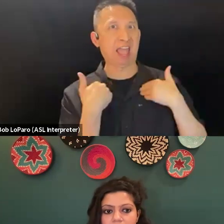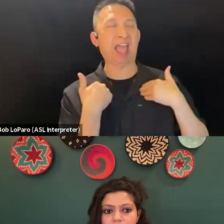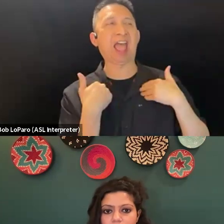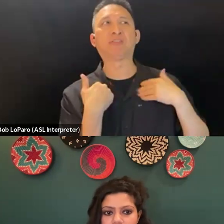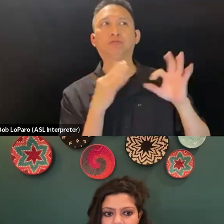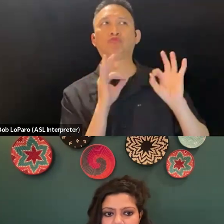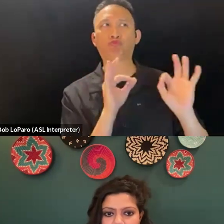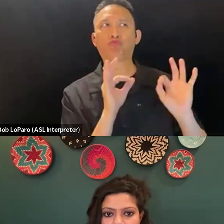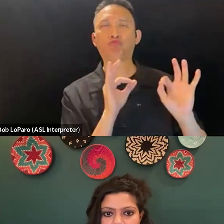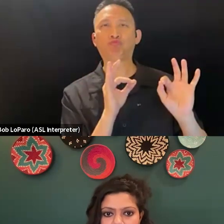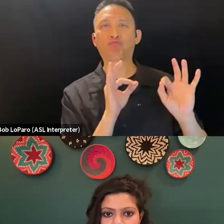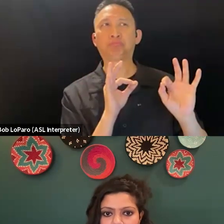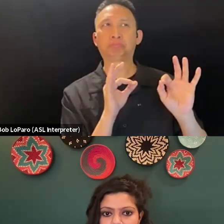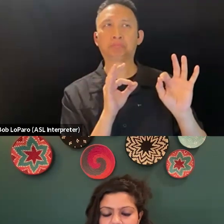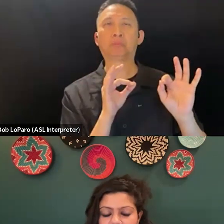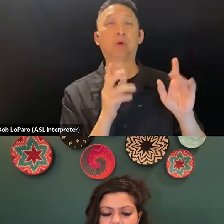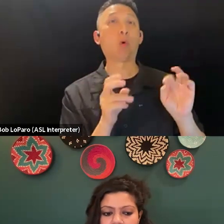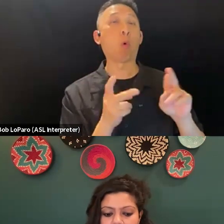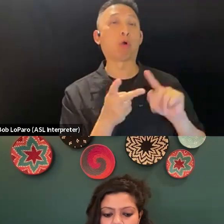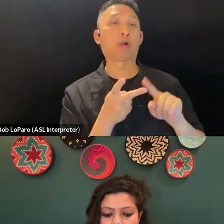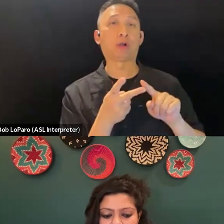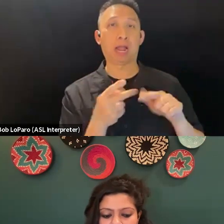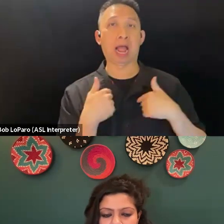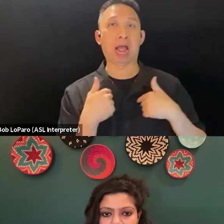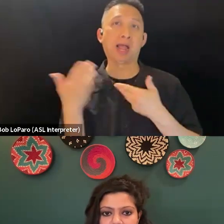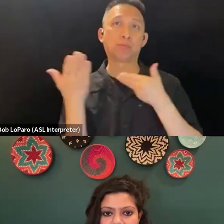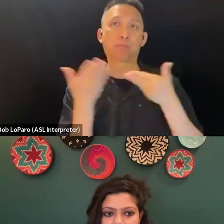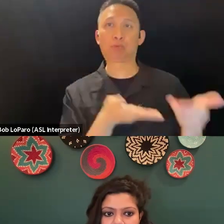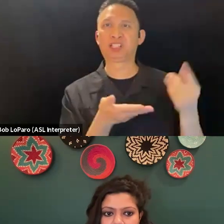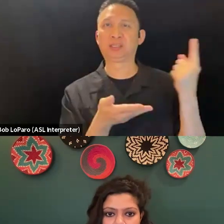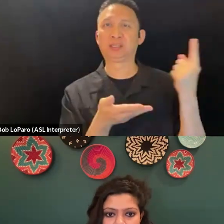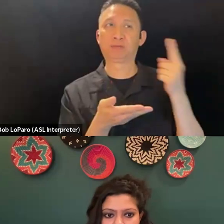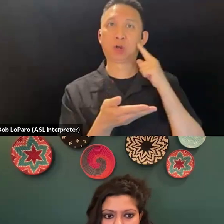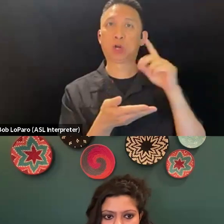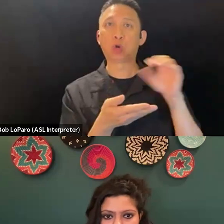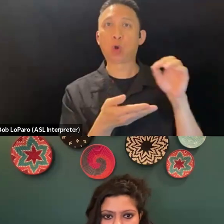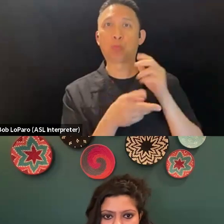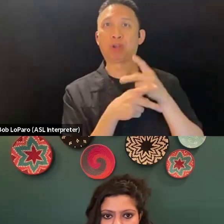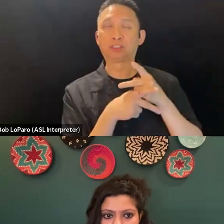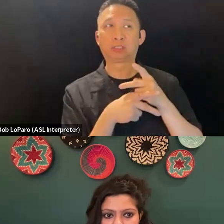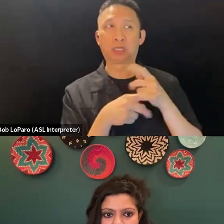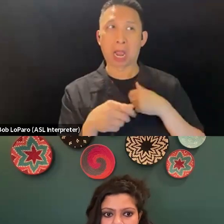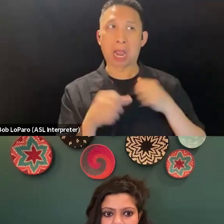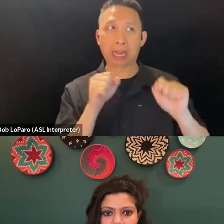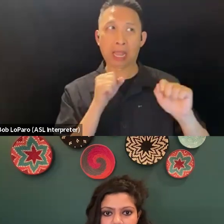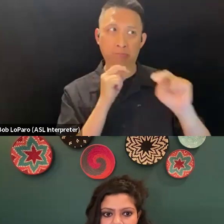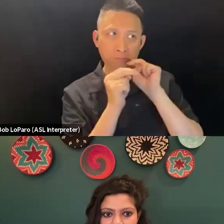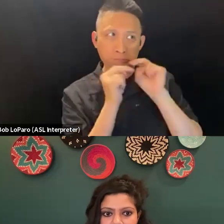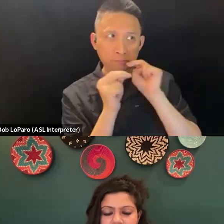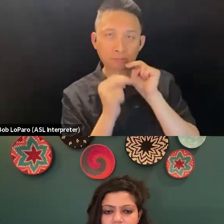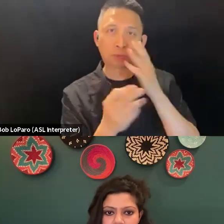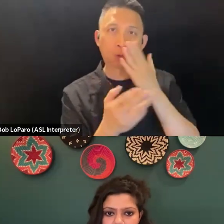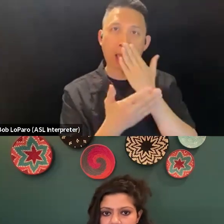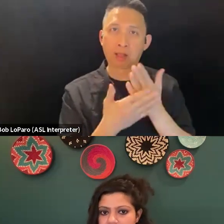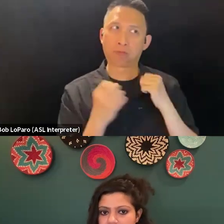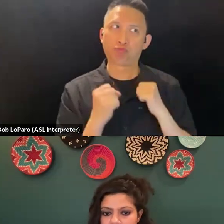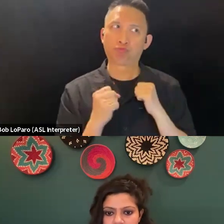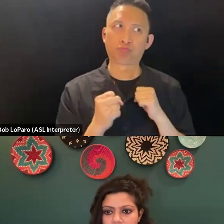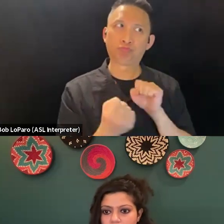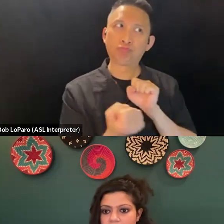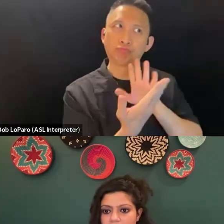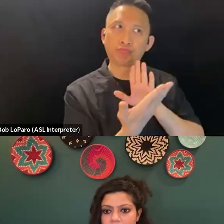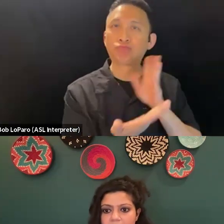knackered me socially, emotionally, financially, in every way. And you feel like you're totally sort of spent. And by